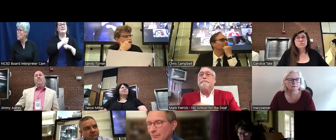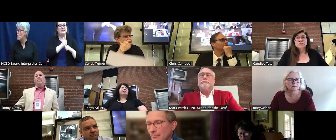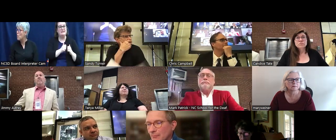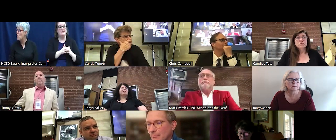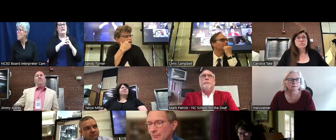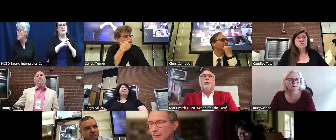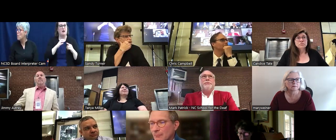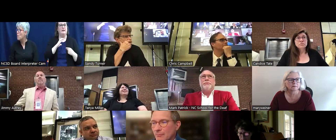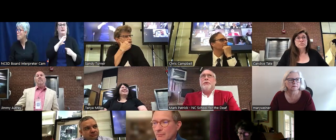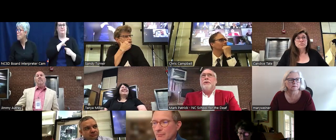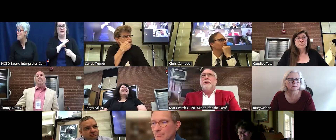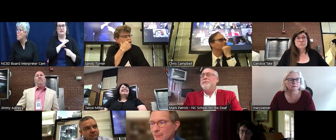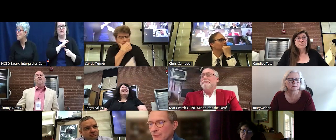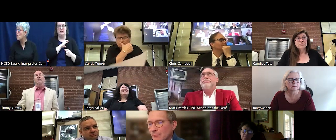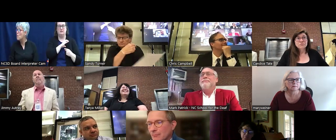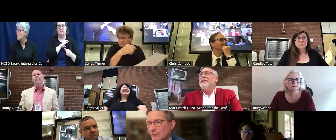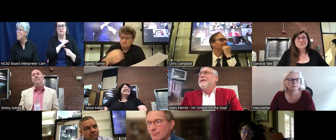committees.